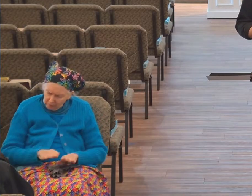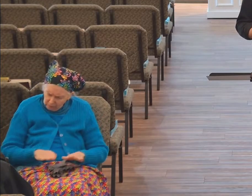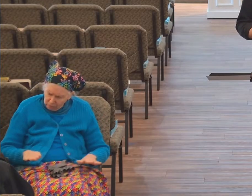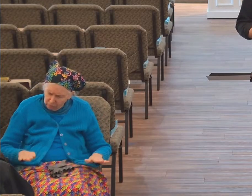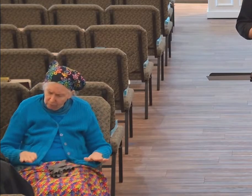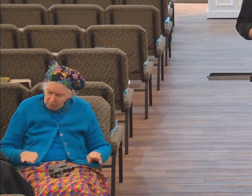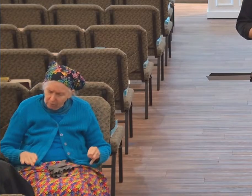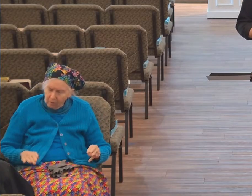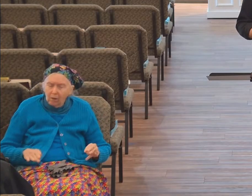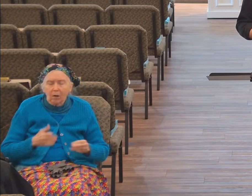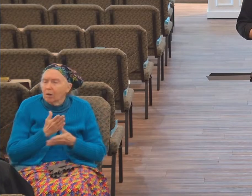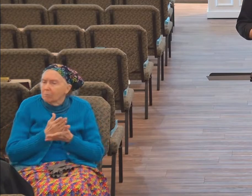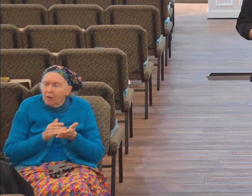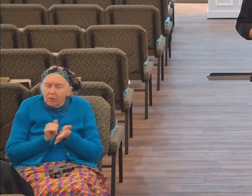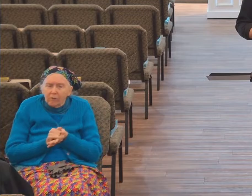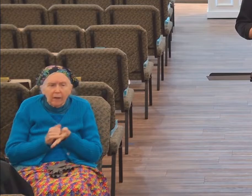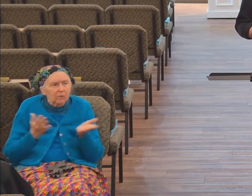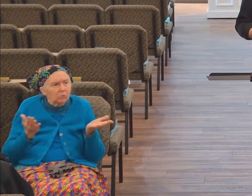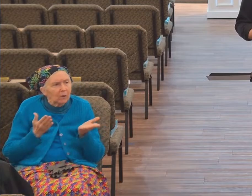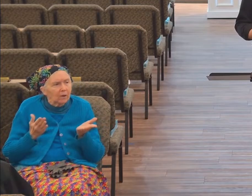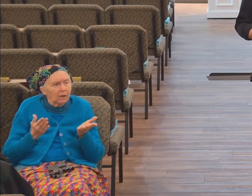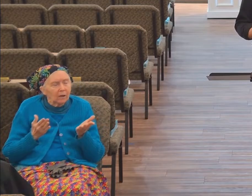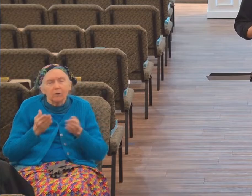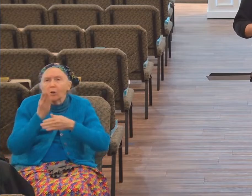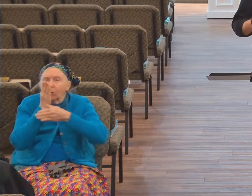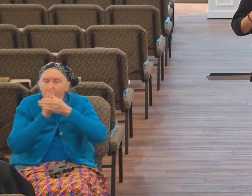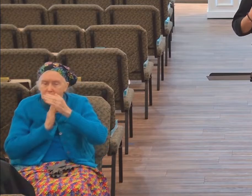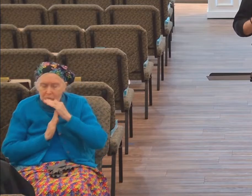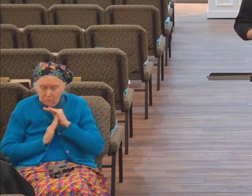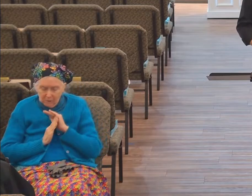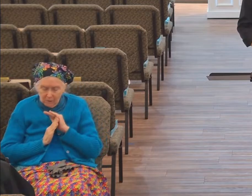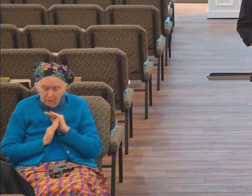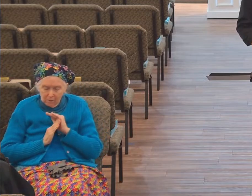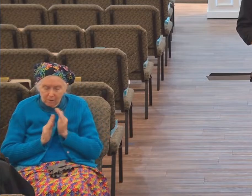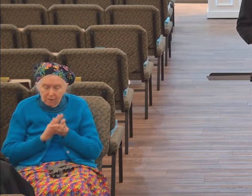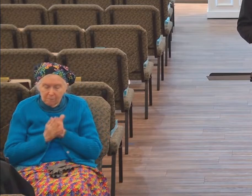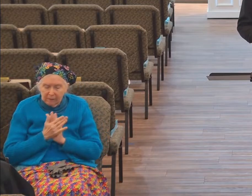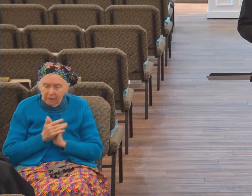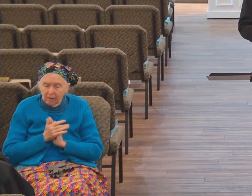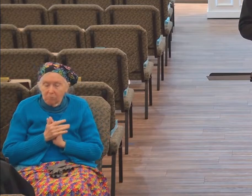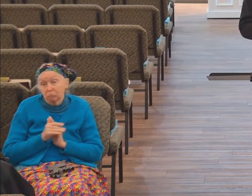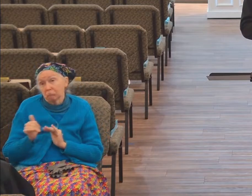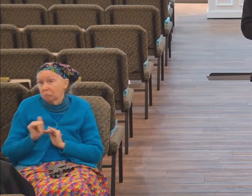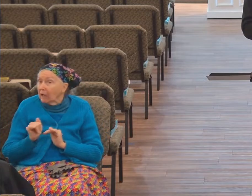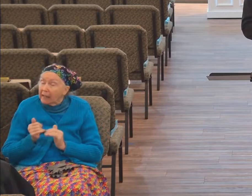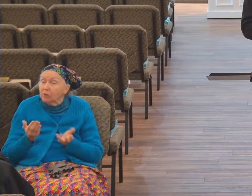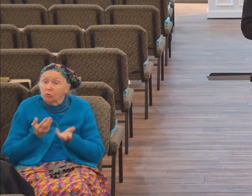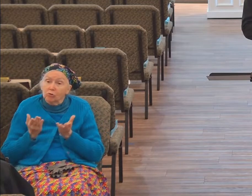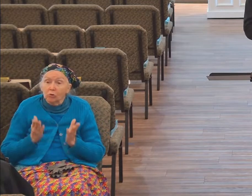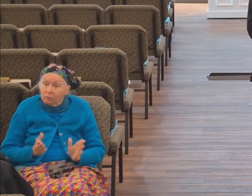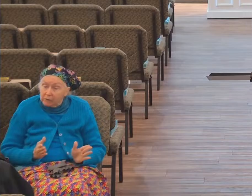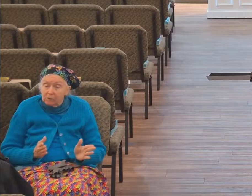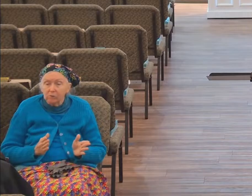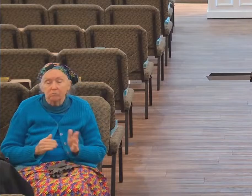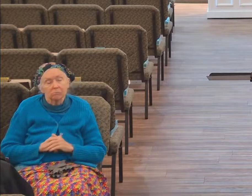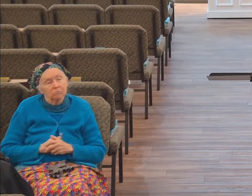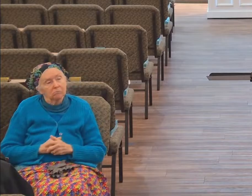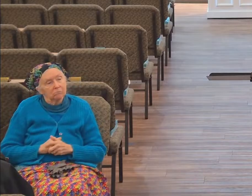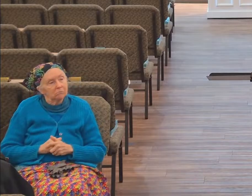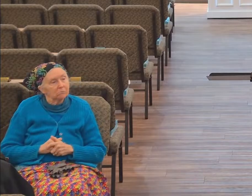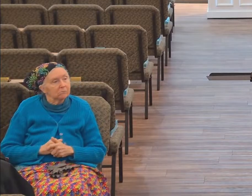Part of that would be what? Humility. Become like a servant in that sense, right?